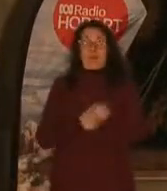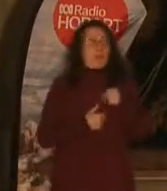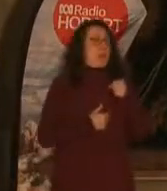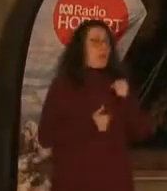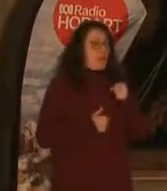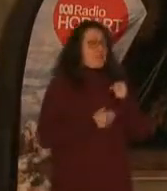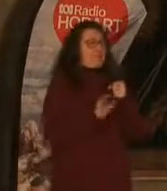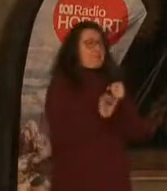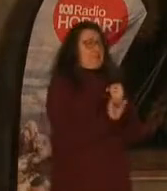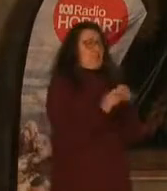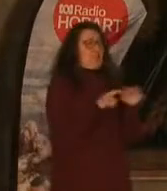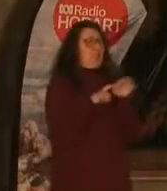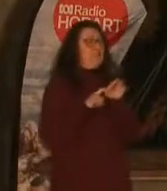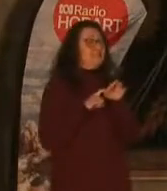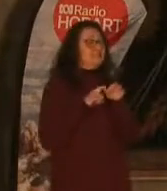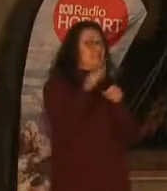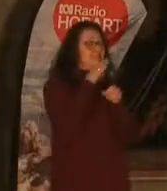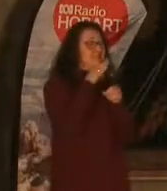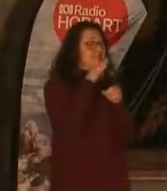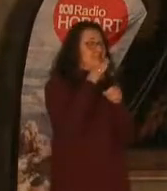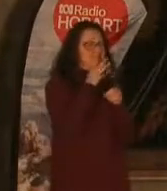question was. You might have noticed.